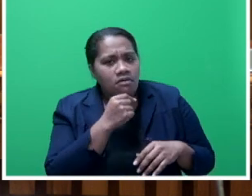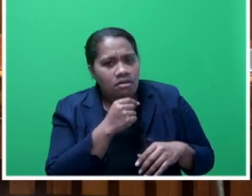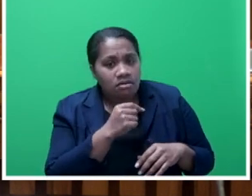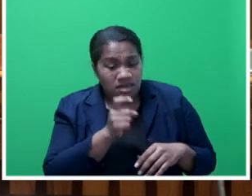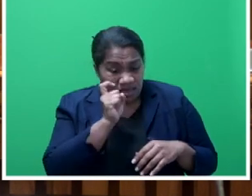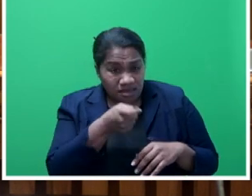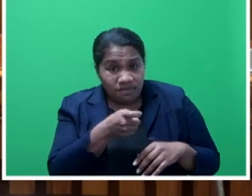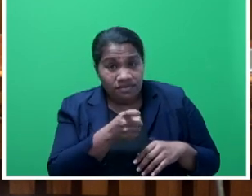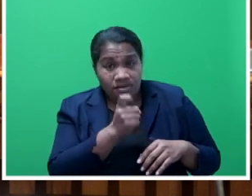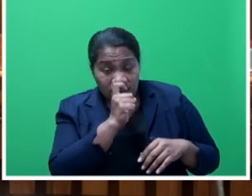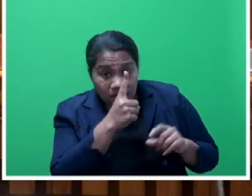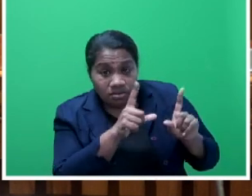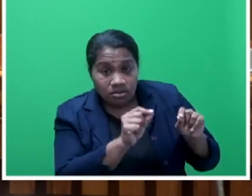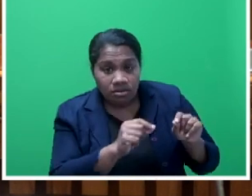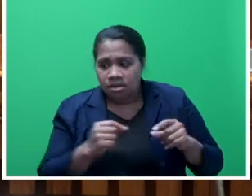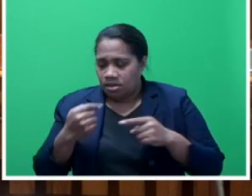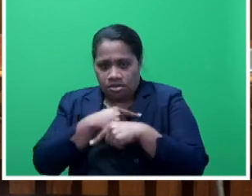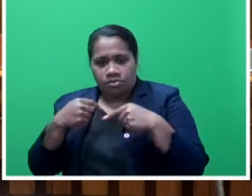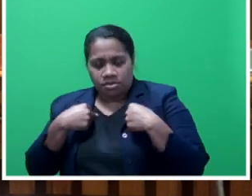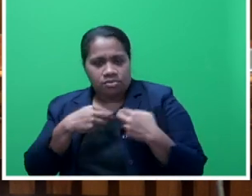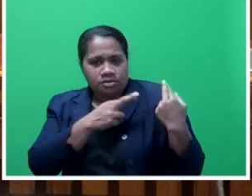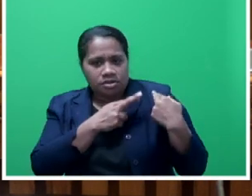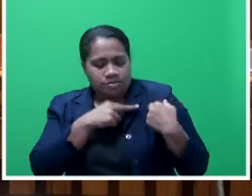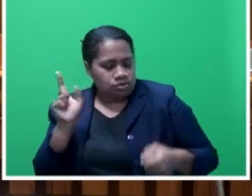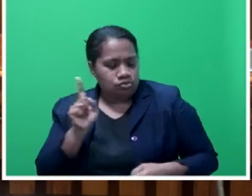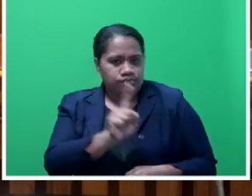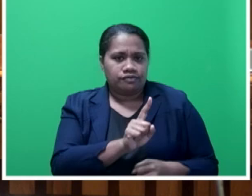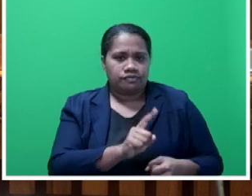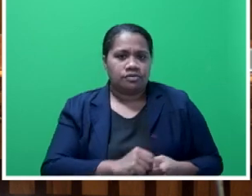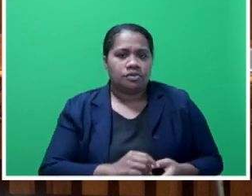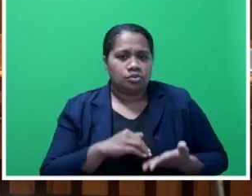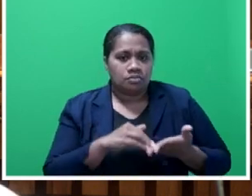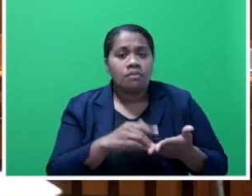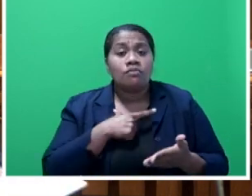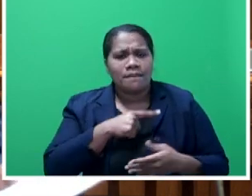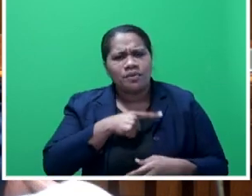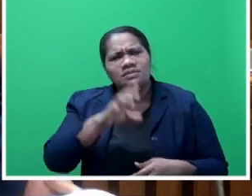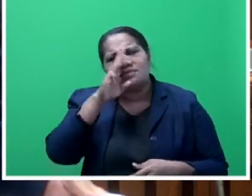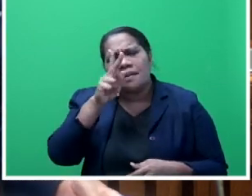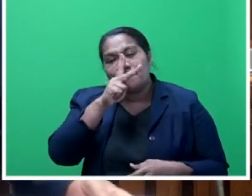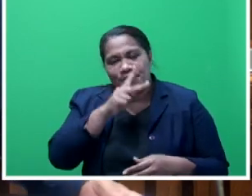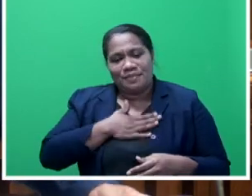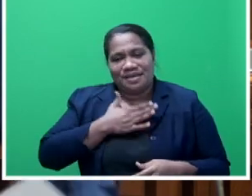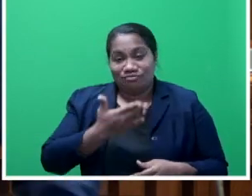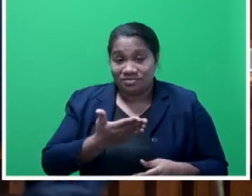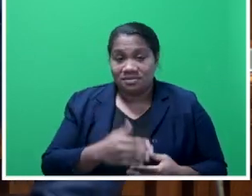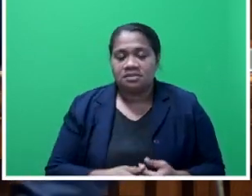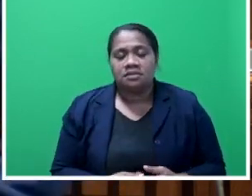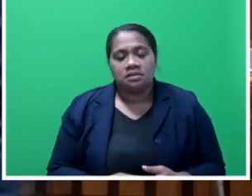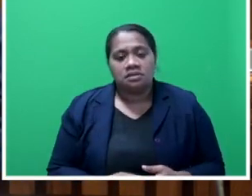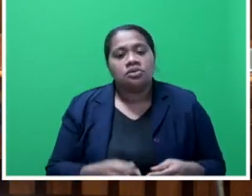be morally obliged to go and salvage that because it's in public interest. Mr. Speaker, sir. So we have